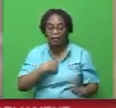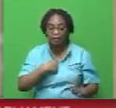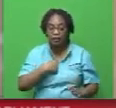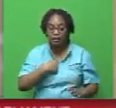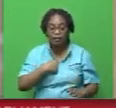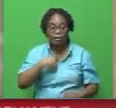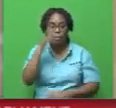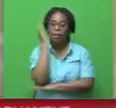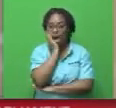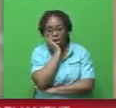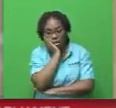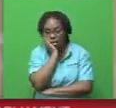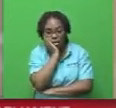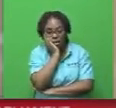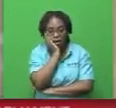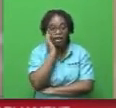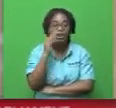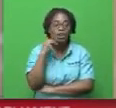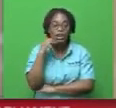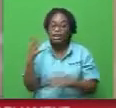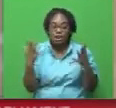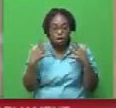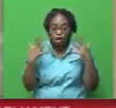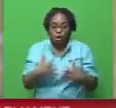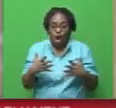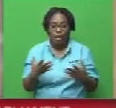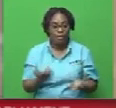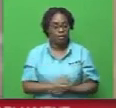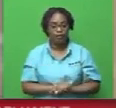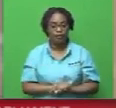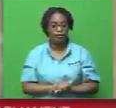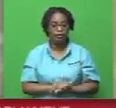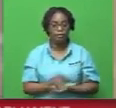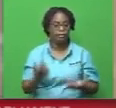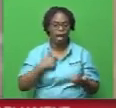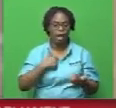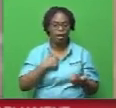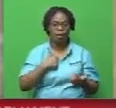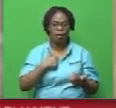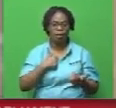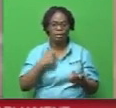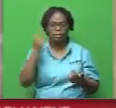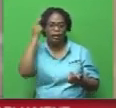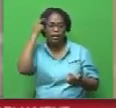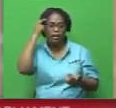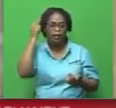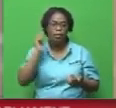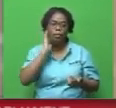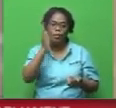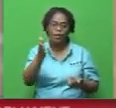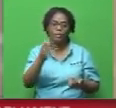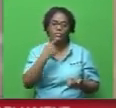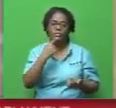know, I believe in paying fair wages to all of our public servants. They must get